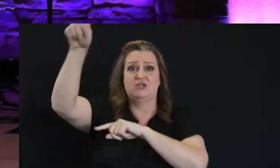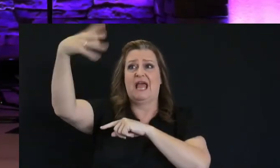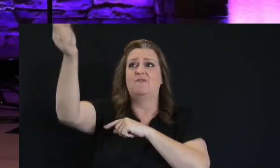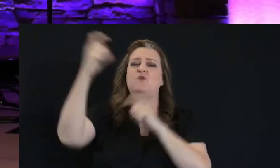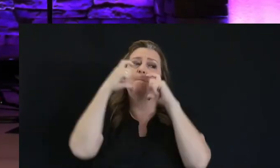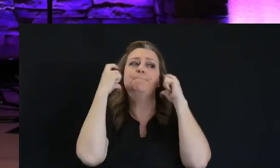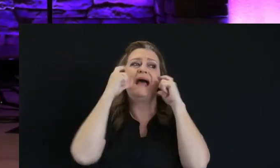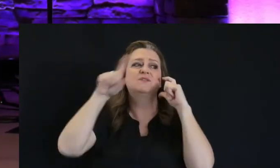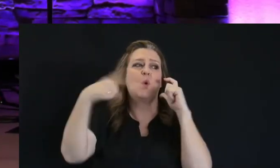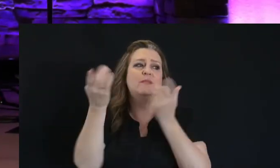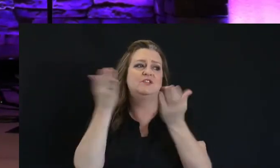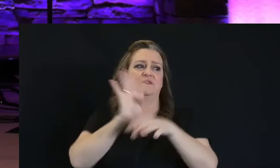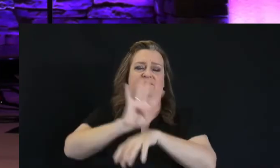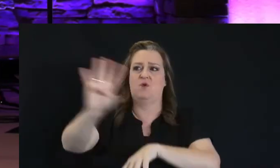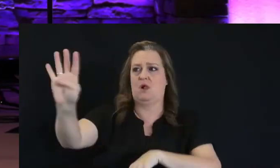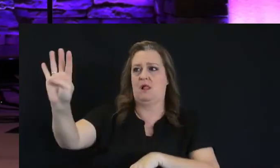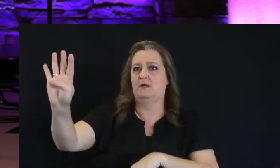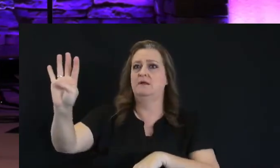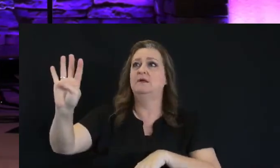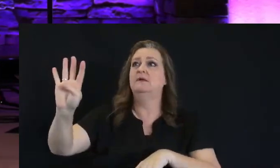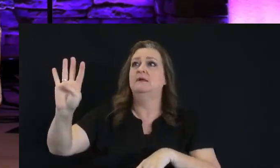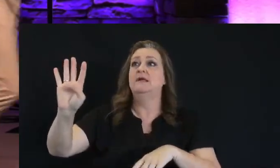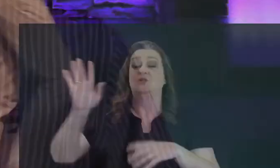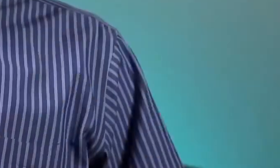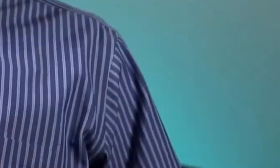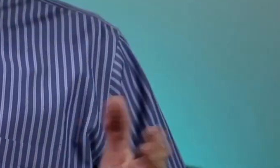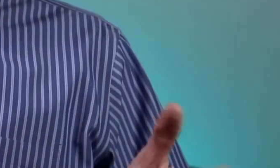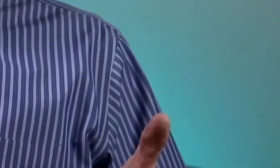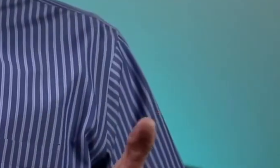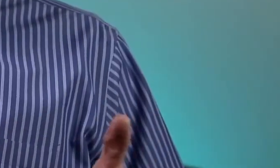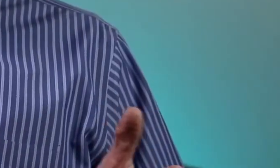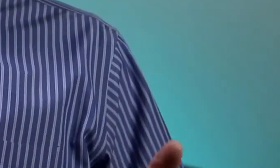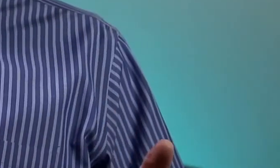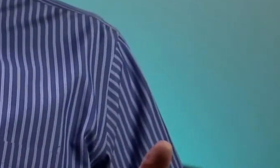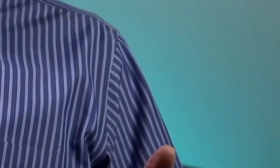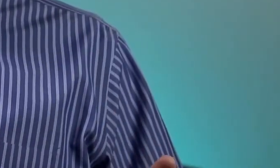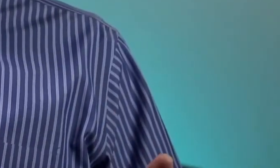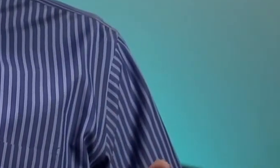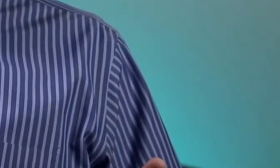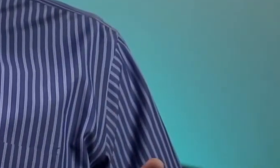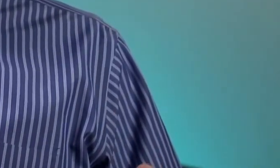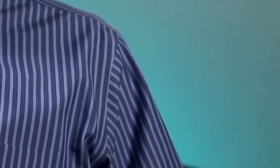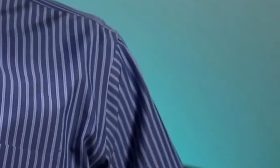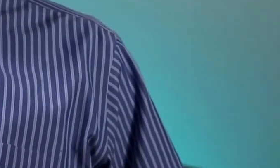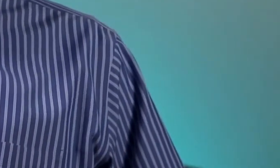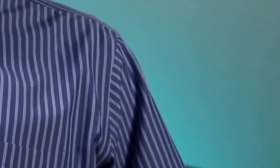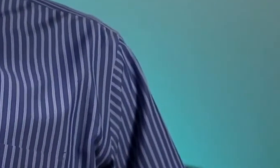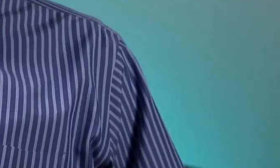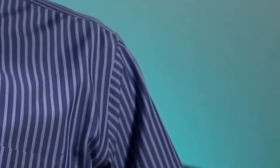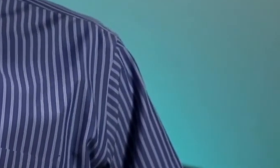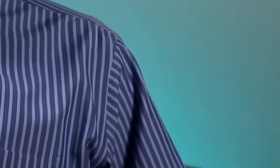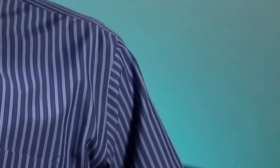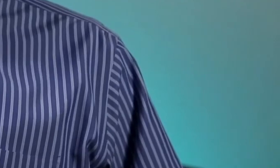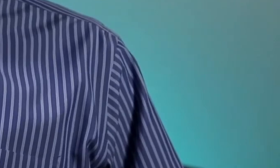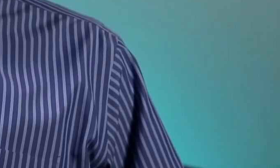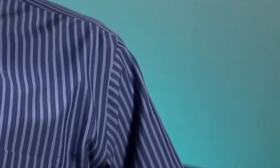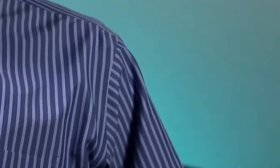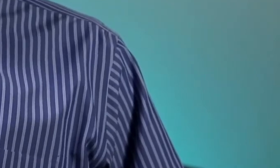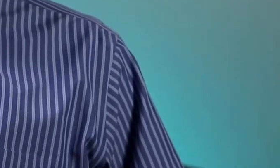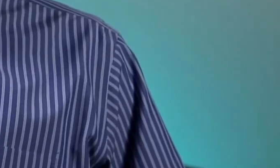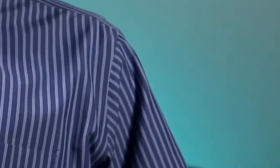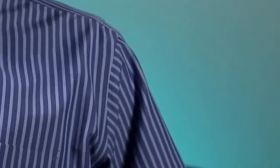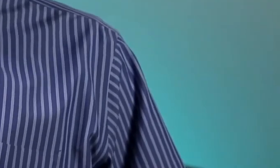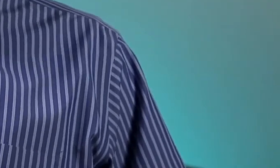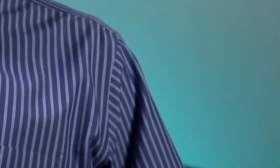great day. We'll see you right here next week. End times. Don't miss it. God bless. Well, once again, thank you for watching our broadcast. We truly hope that you were blessed by